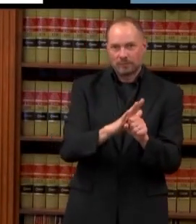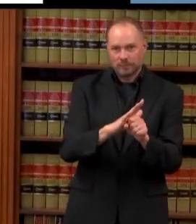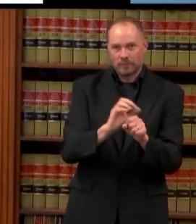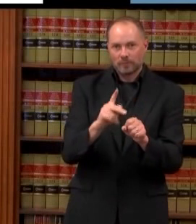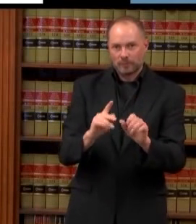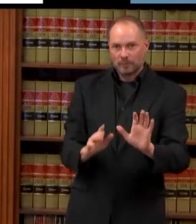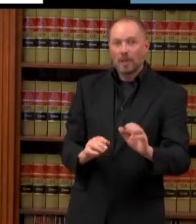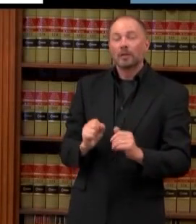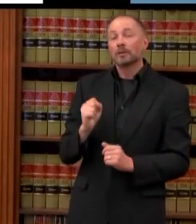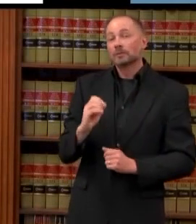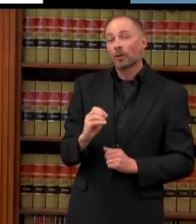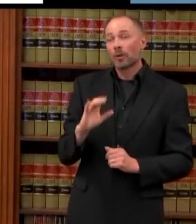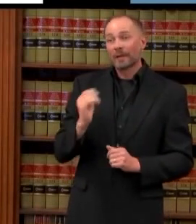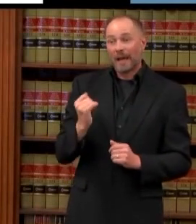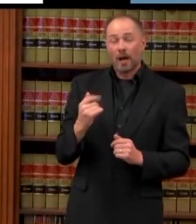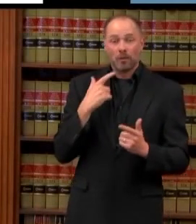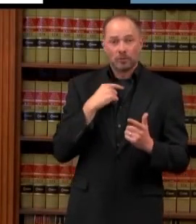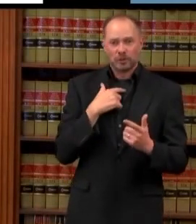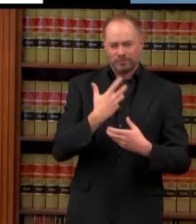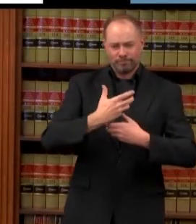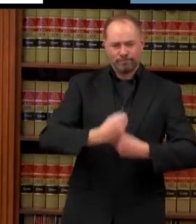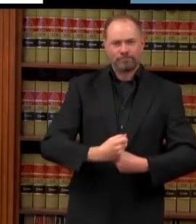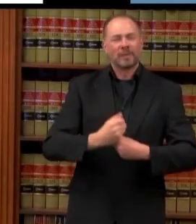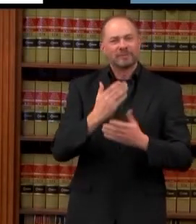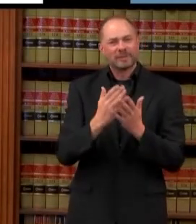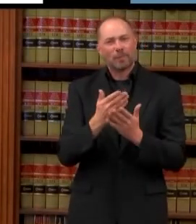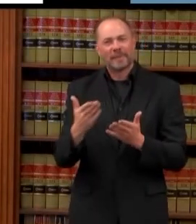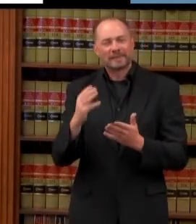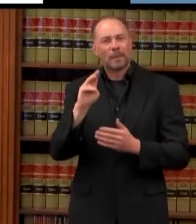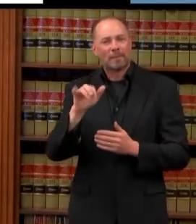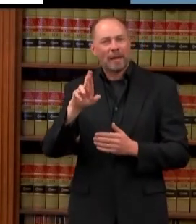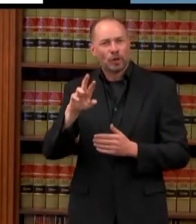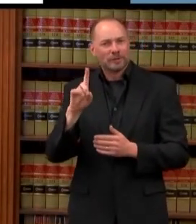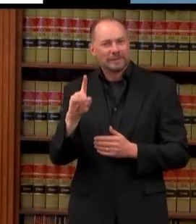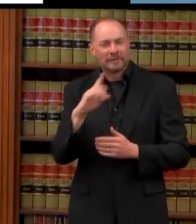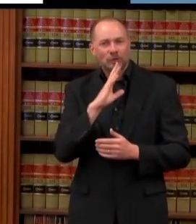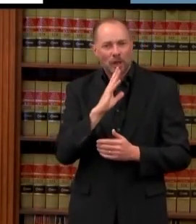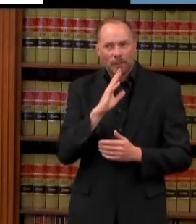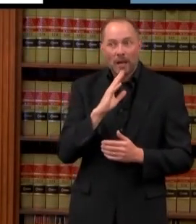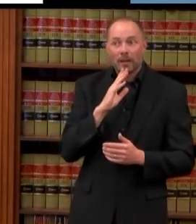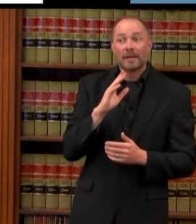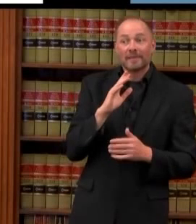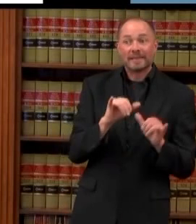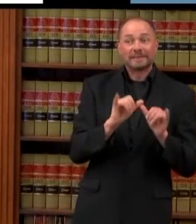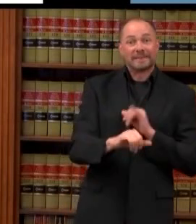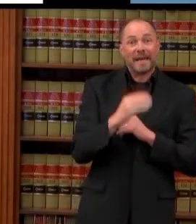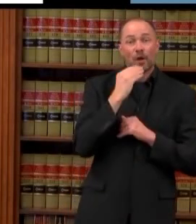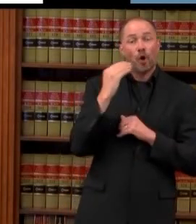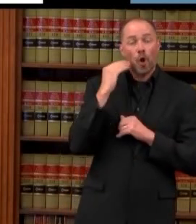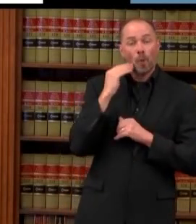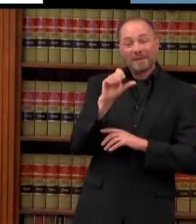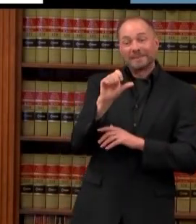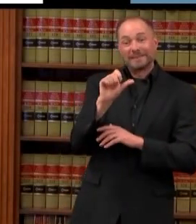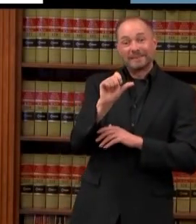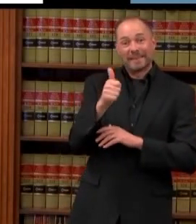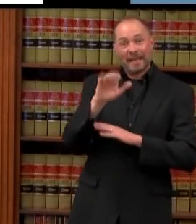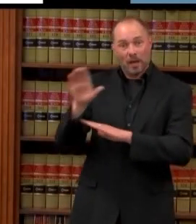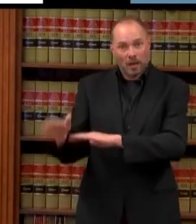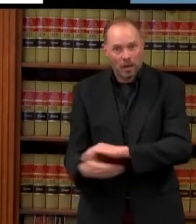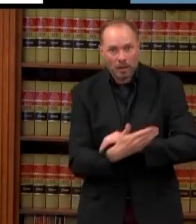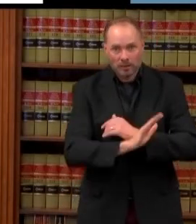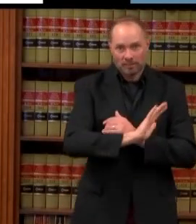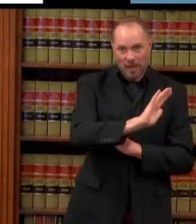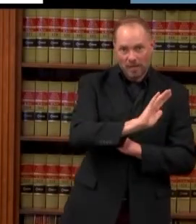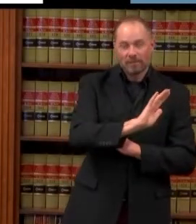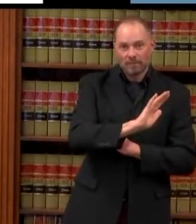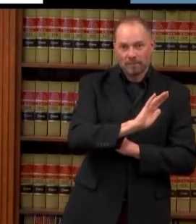Just a recap of some of the things that the mayor's touched on. The home by 10 order will be in place from 10 p.m. to 5 p.m. There's a number